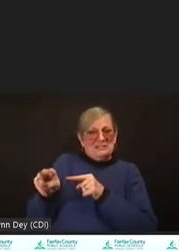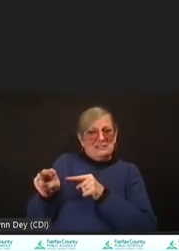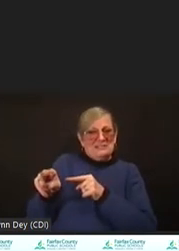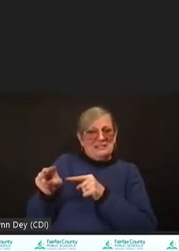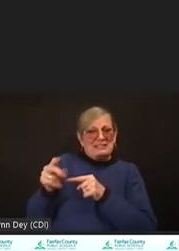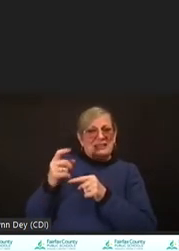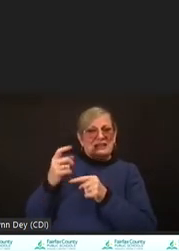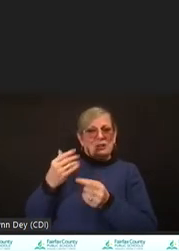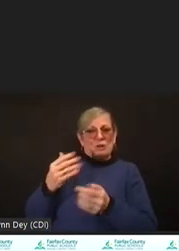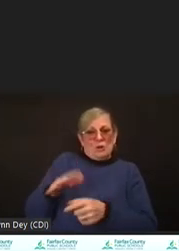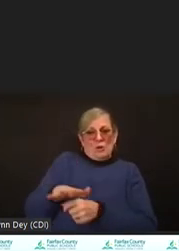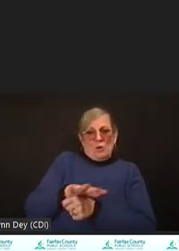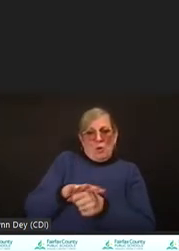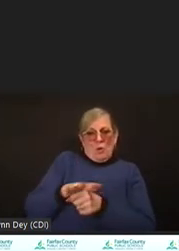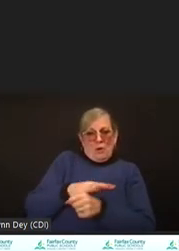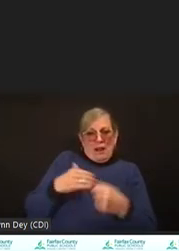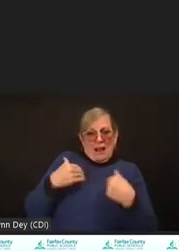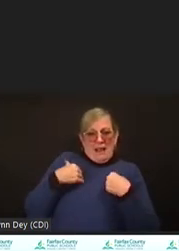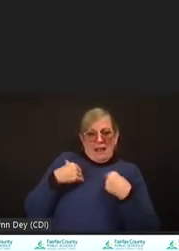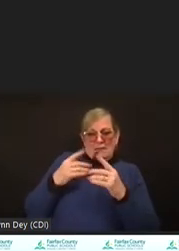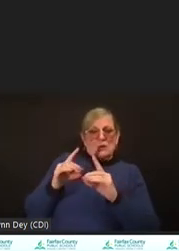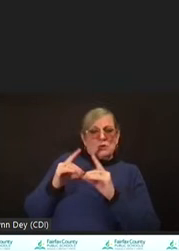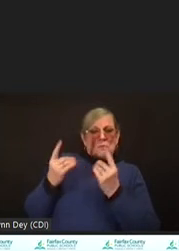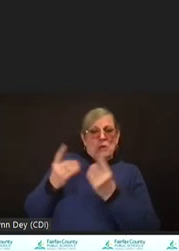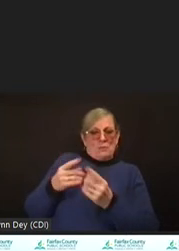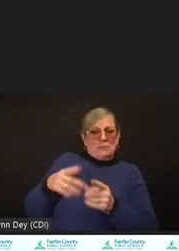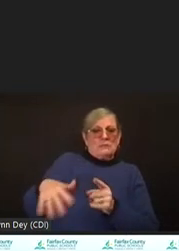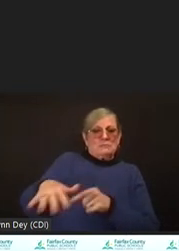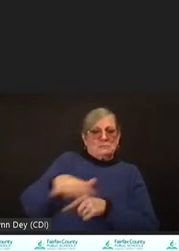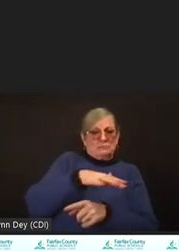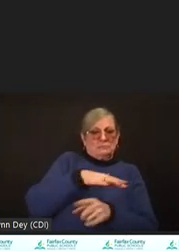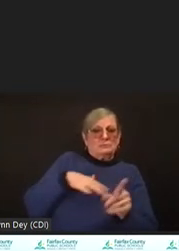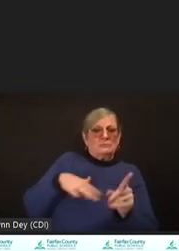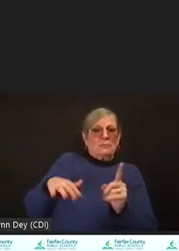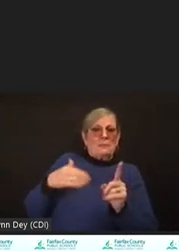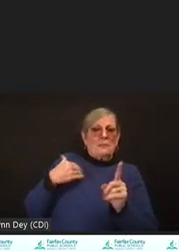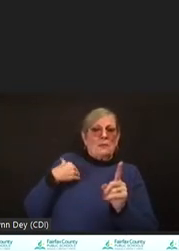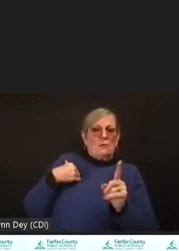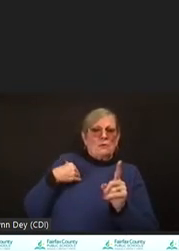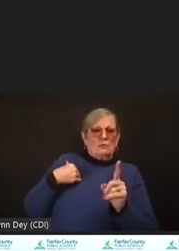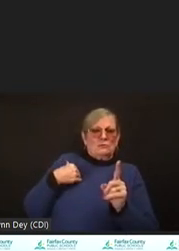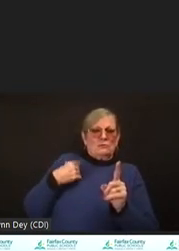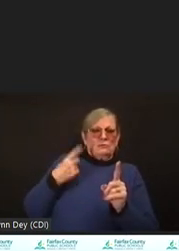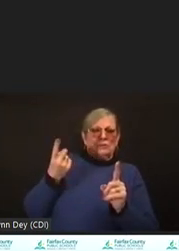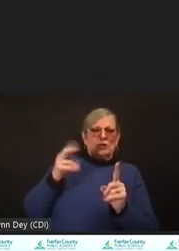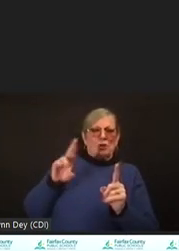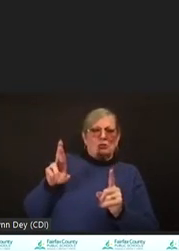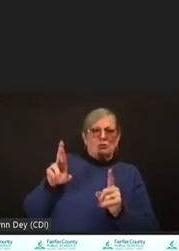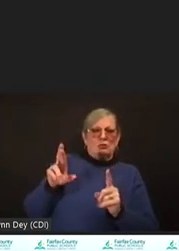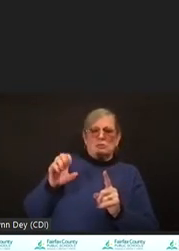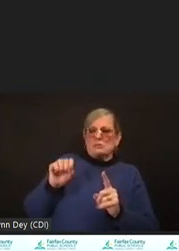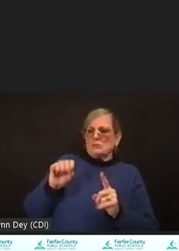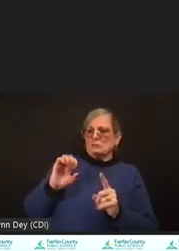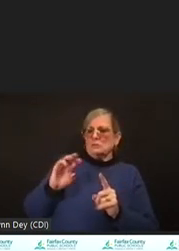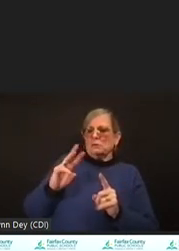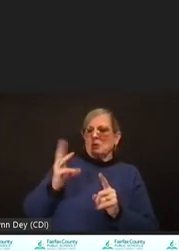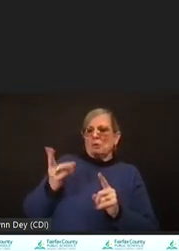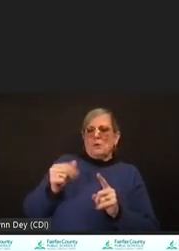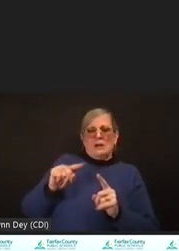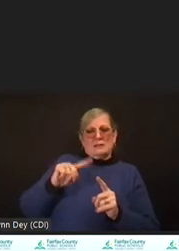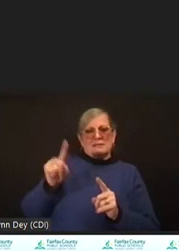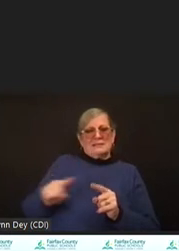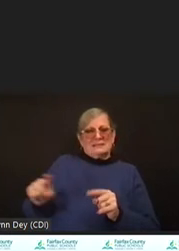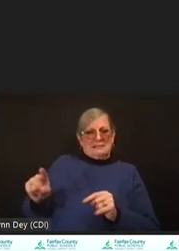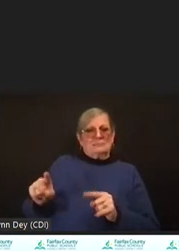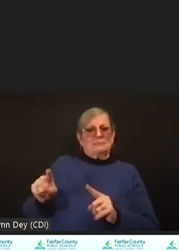as Dr. Brabrand shared, Dr. Benjamin Schwartz here from the Fairfax County Health Department, but Fairfax County Health Department continues to